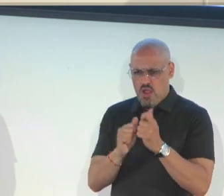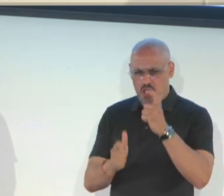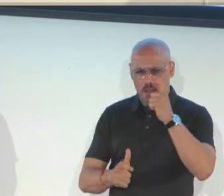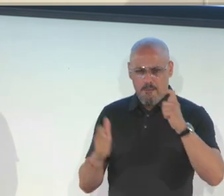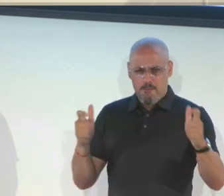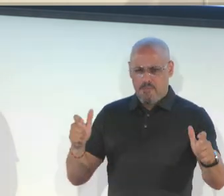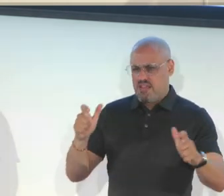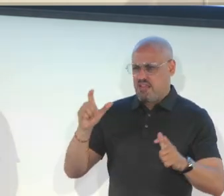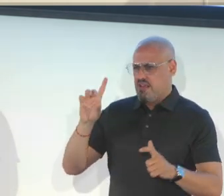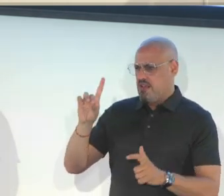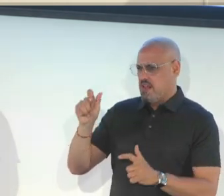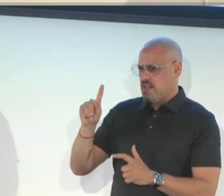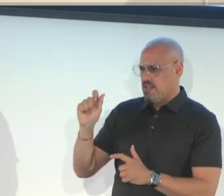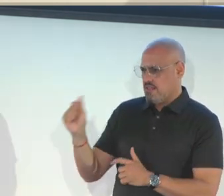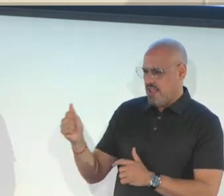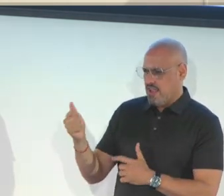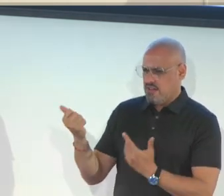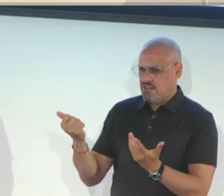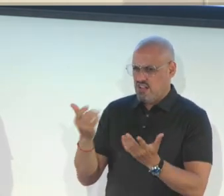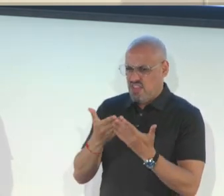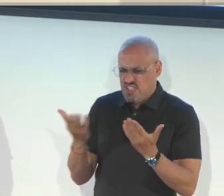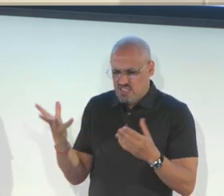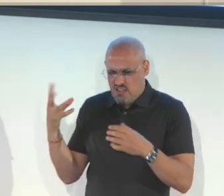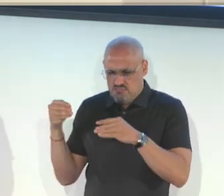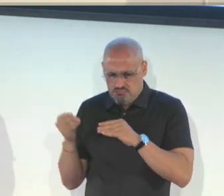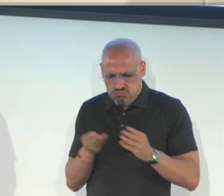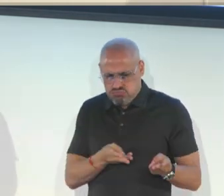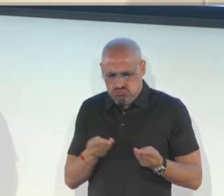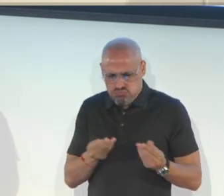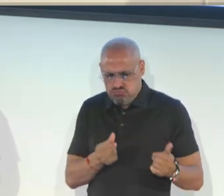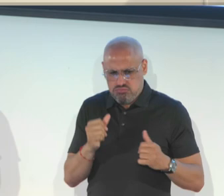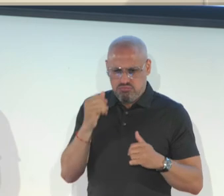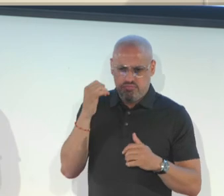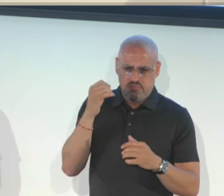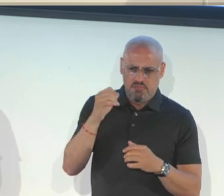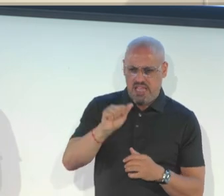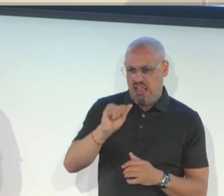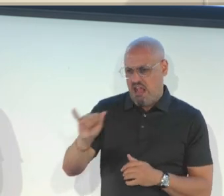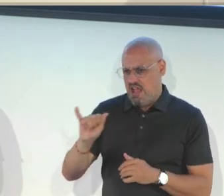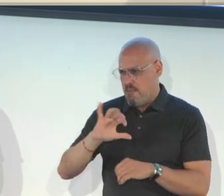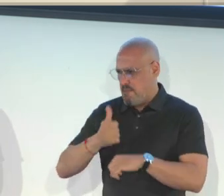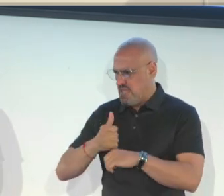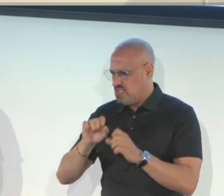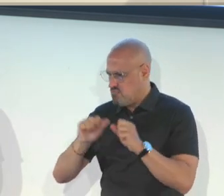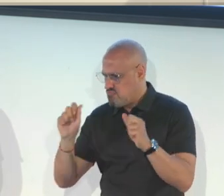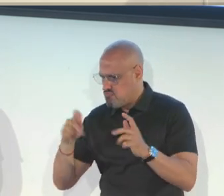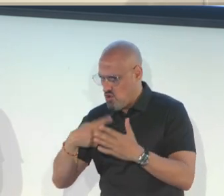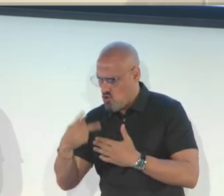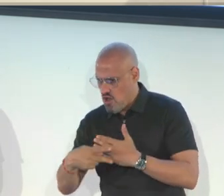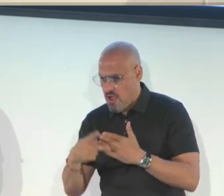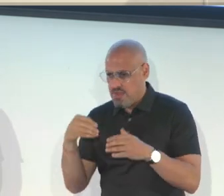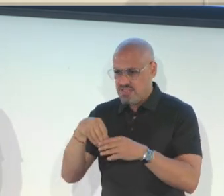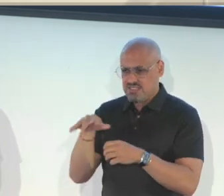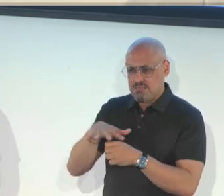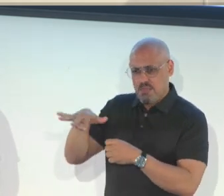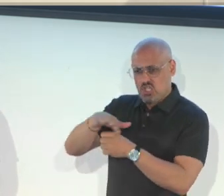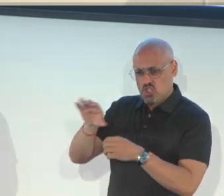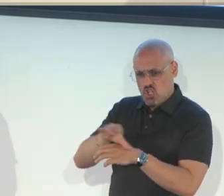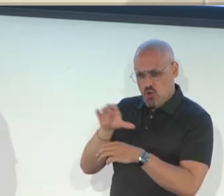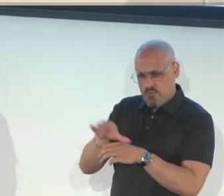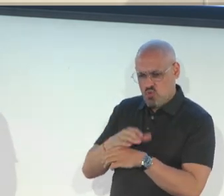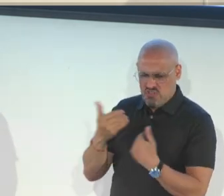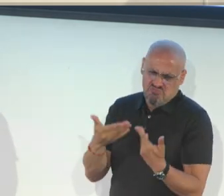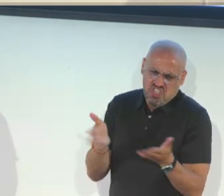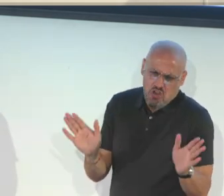data sets that feed into artificial intelligence based programs and into spatial computing very